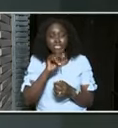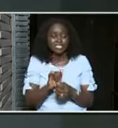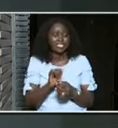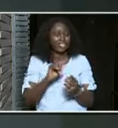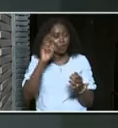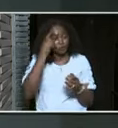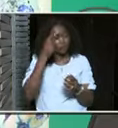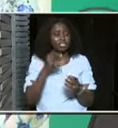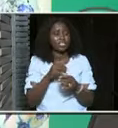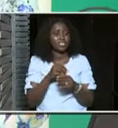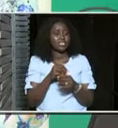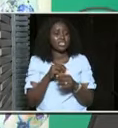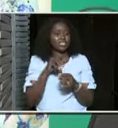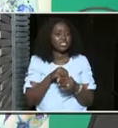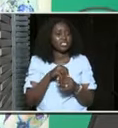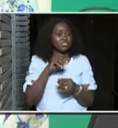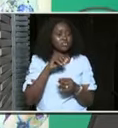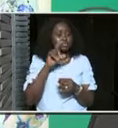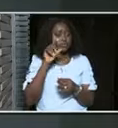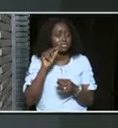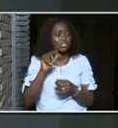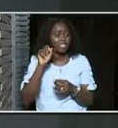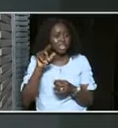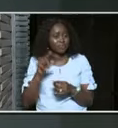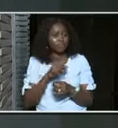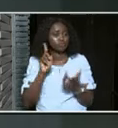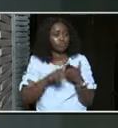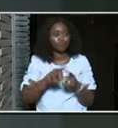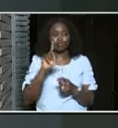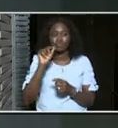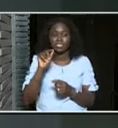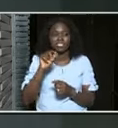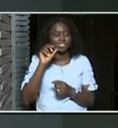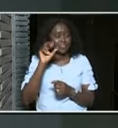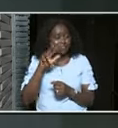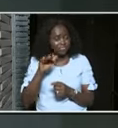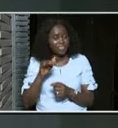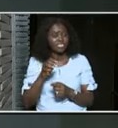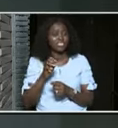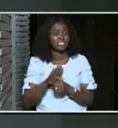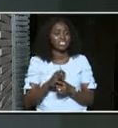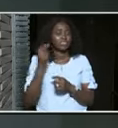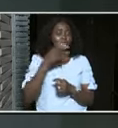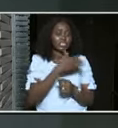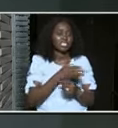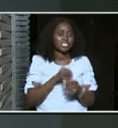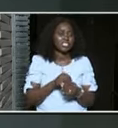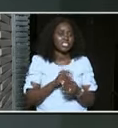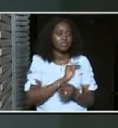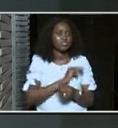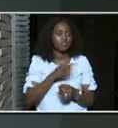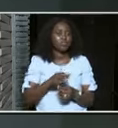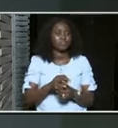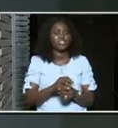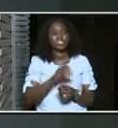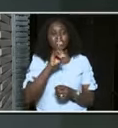to 2015. And of course, he was my SE in Ministry of Defense when I was there.